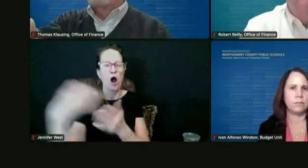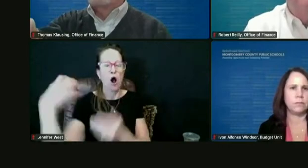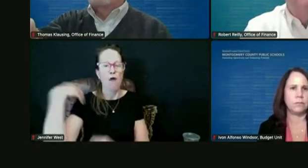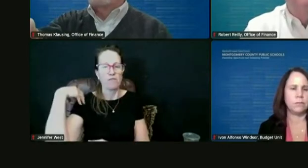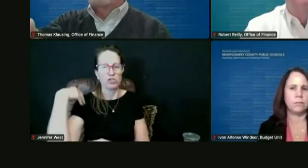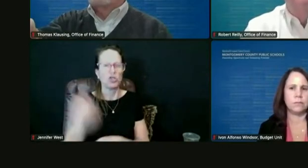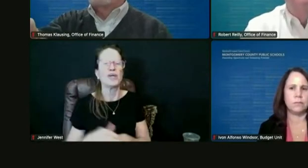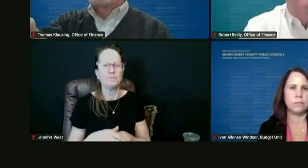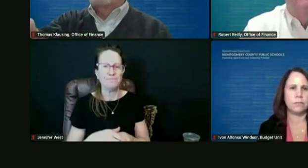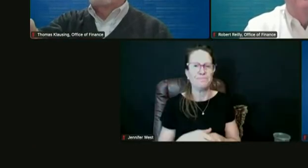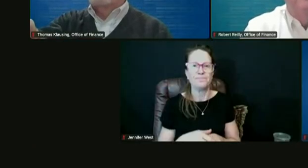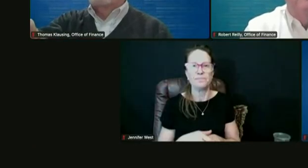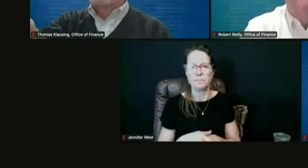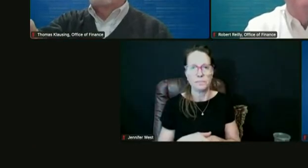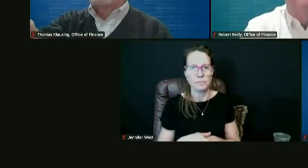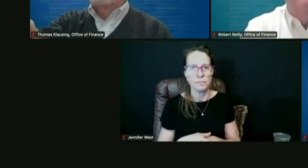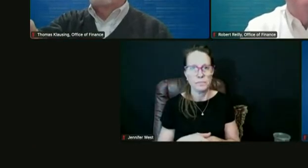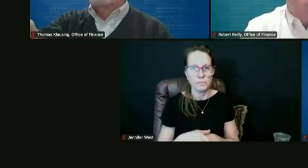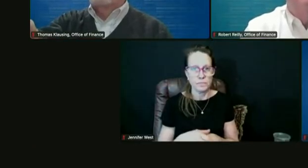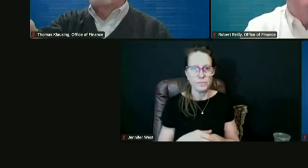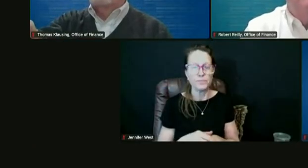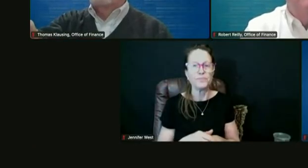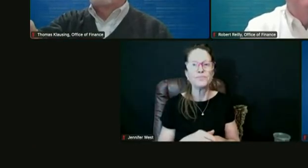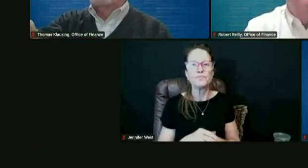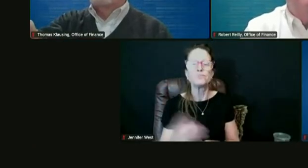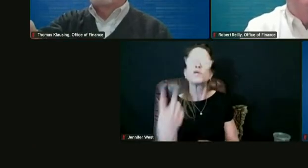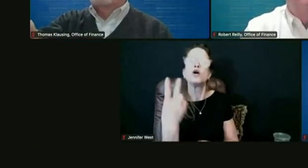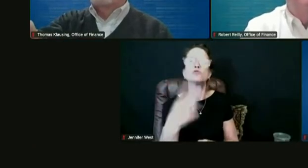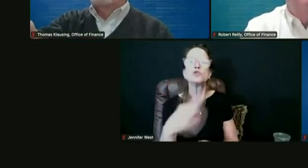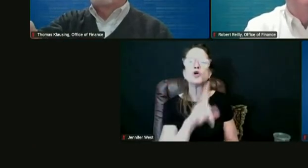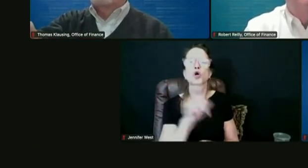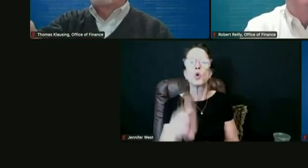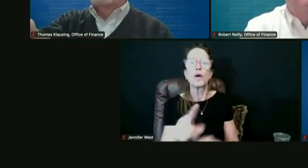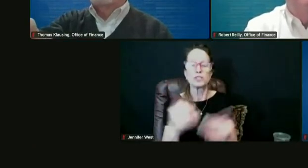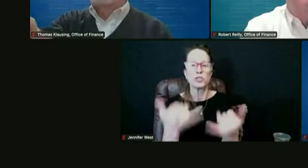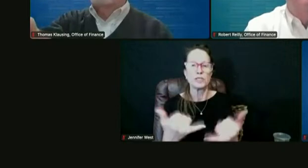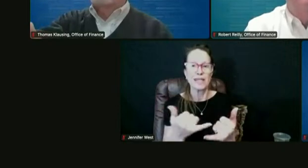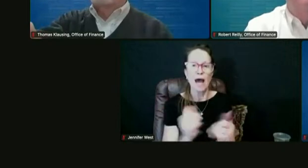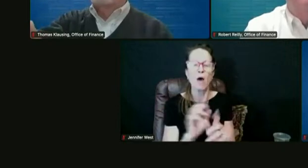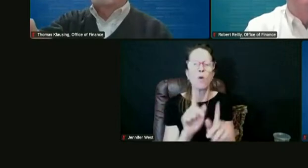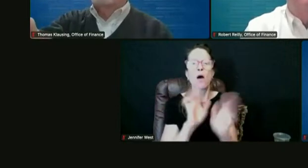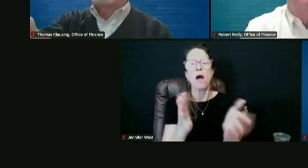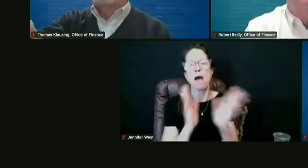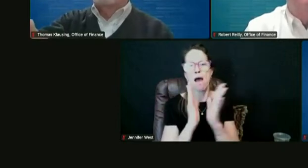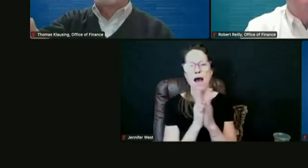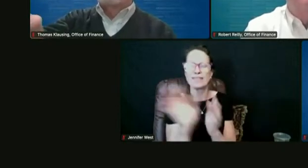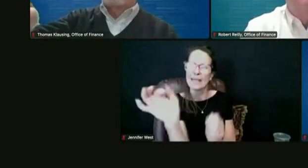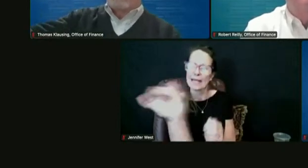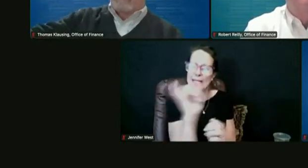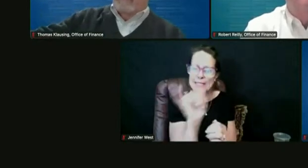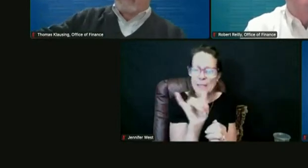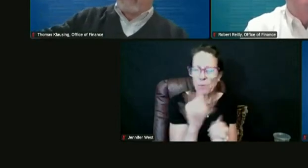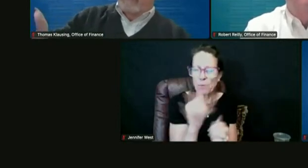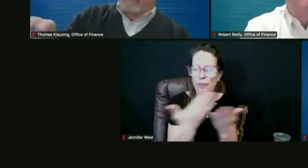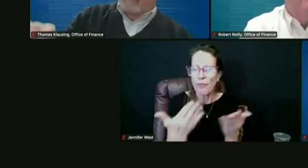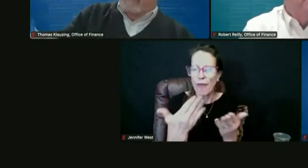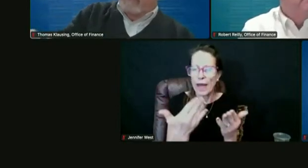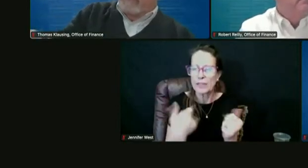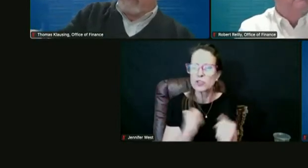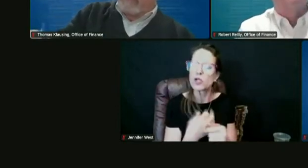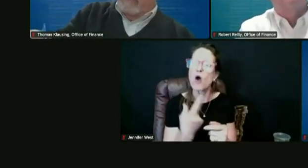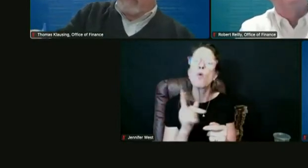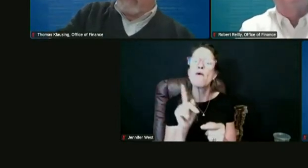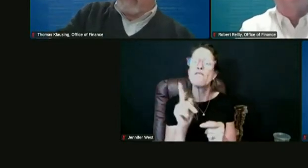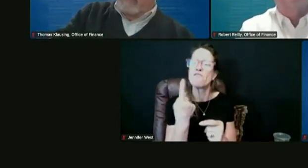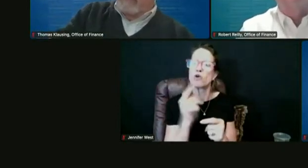Q&A? All right, we have two questions that are asking similar things, so I'm going to throw it out there at the same time. The first one